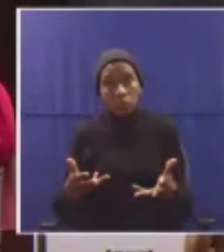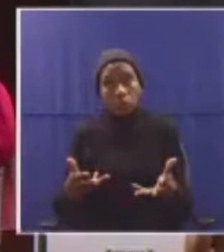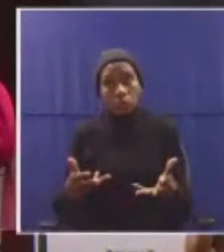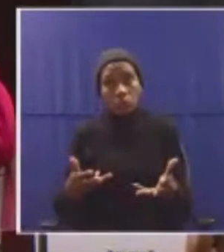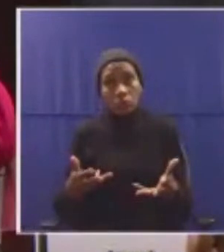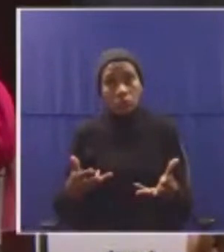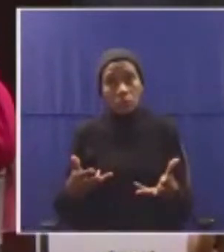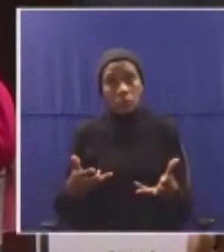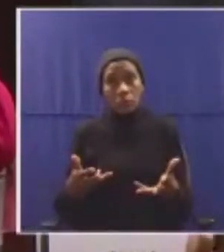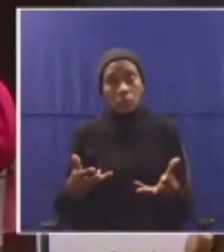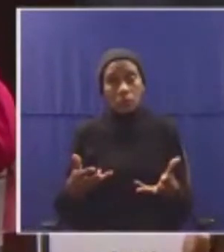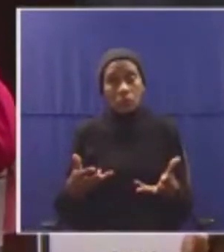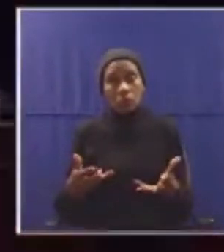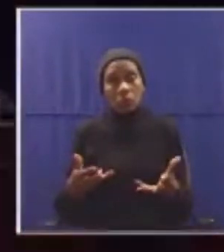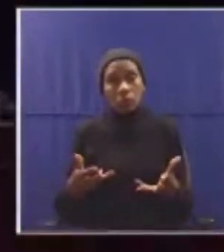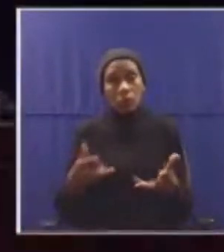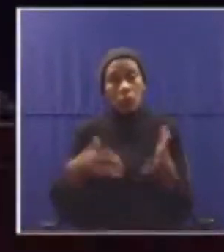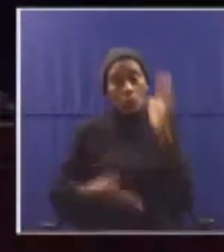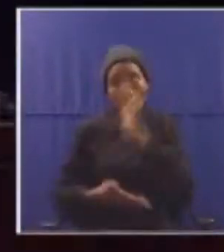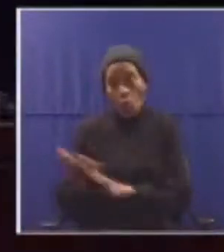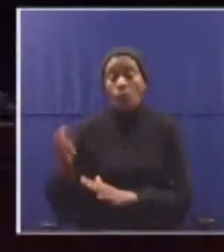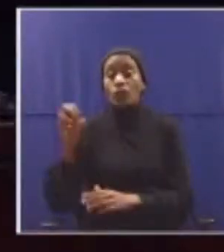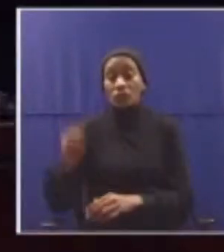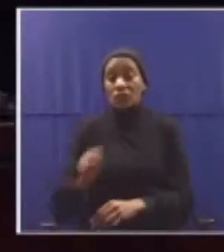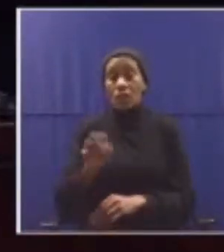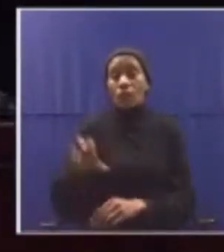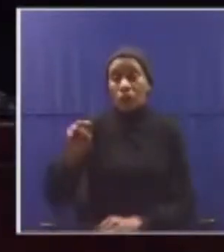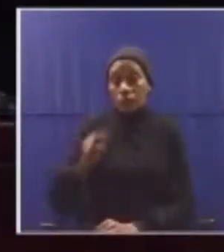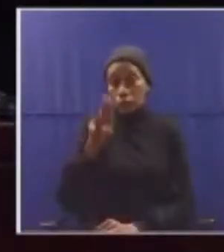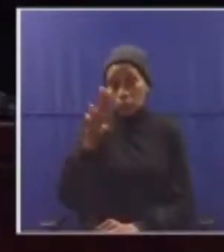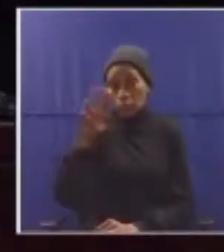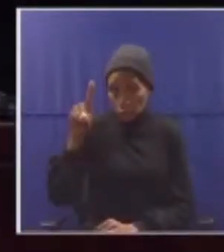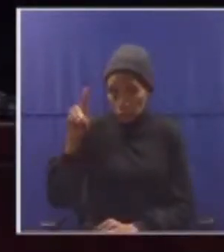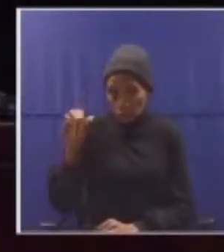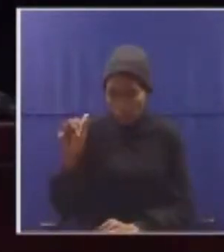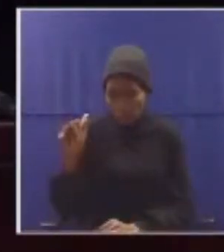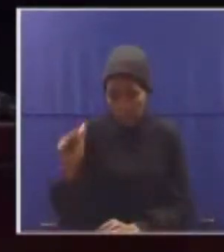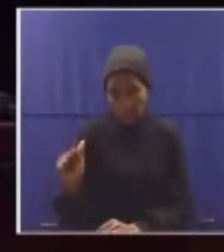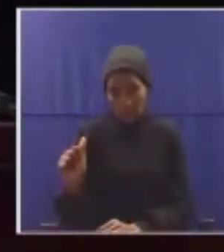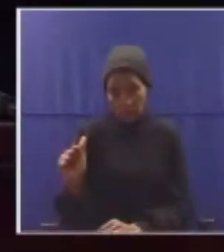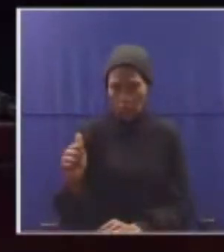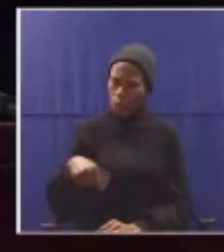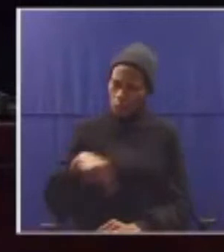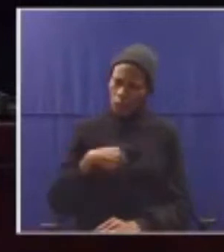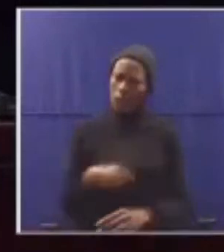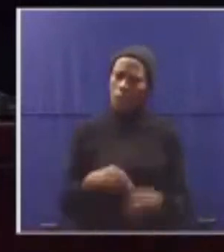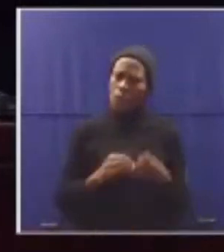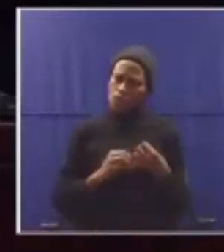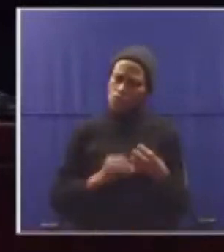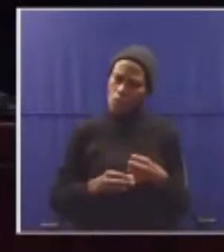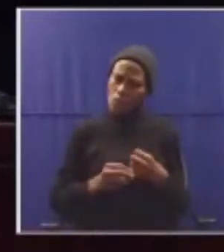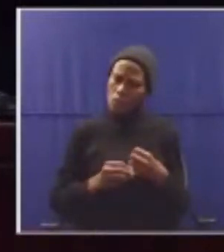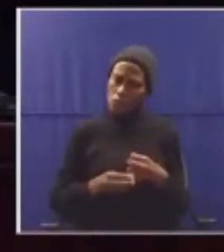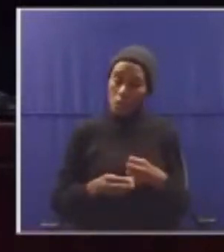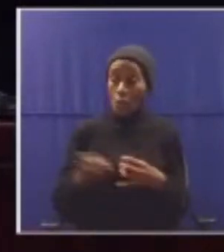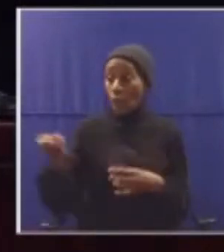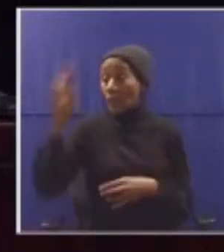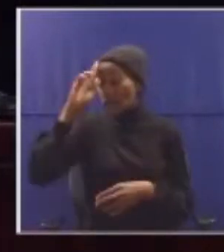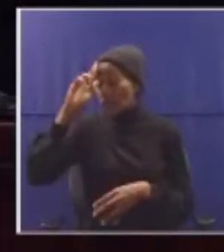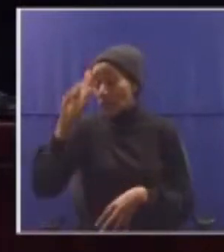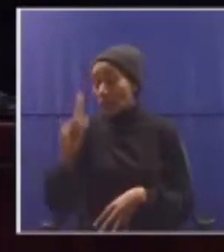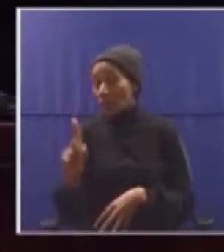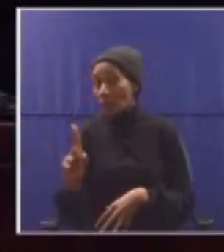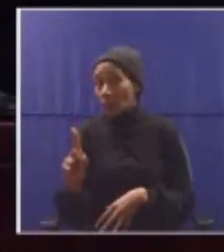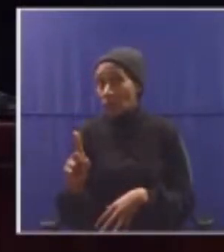who is the special envoy on South Sudan. So we are beginning to pull things together. You'll recall